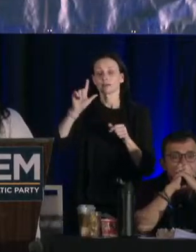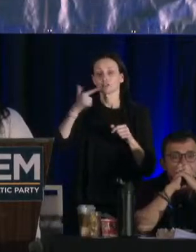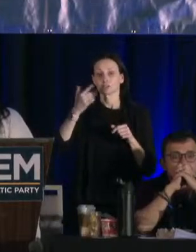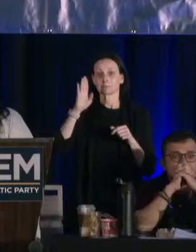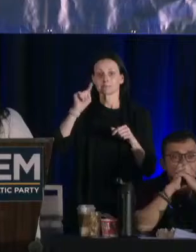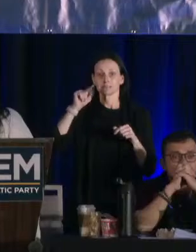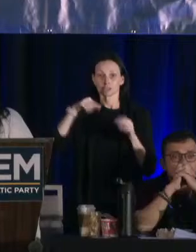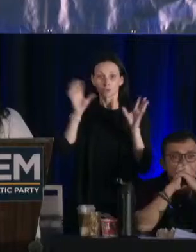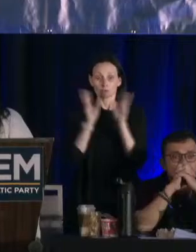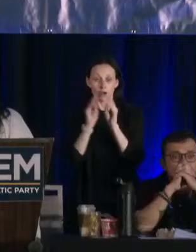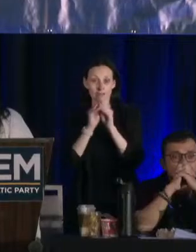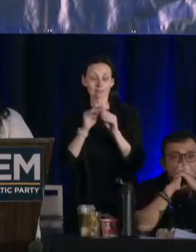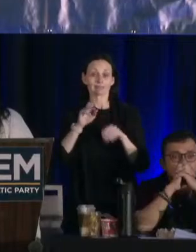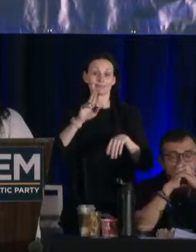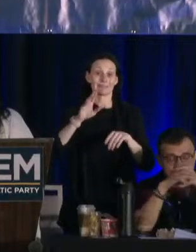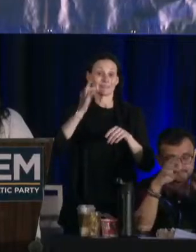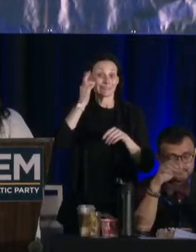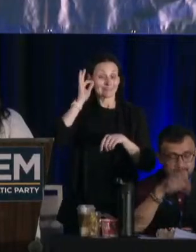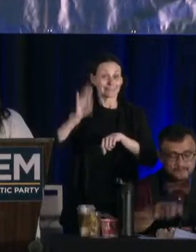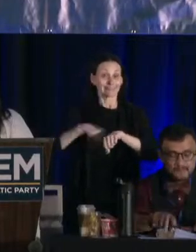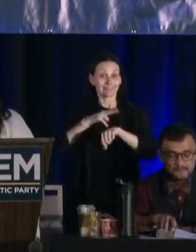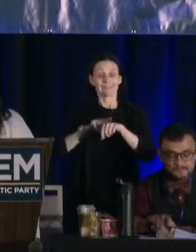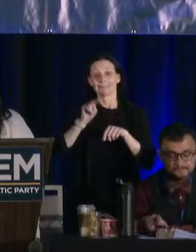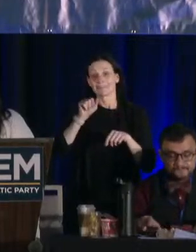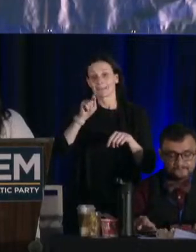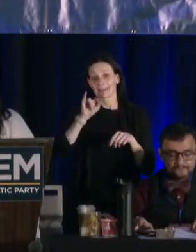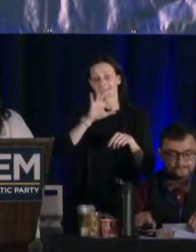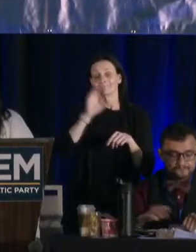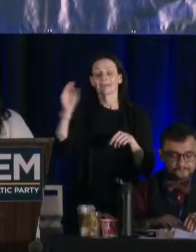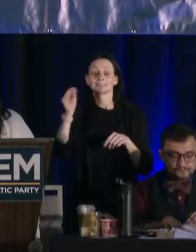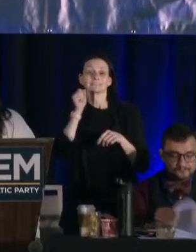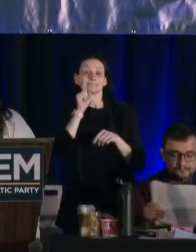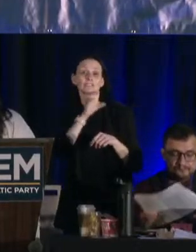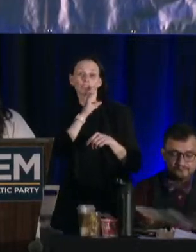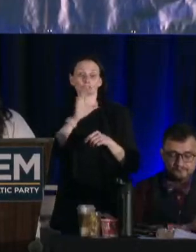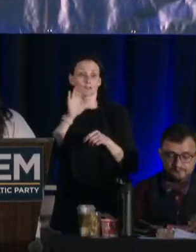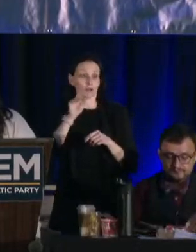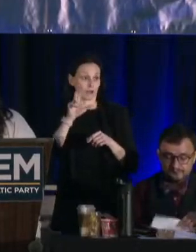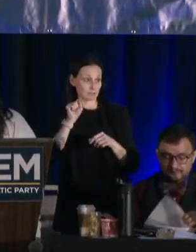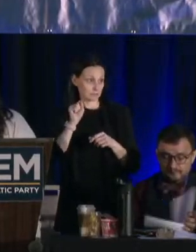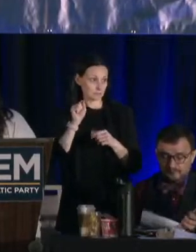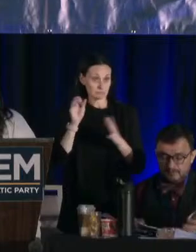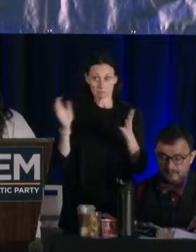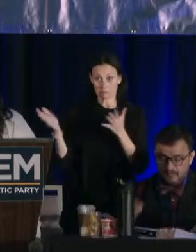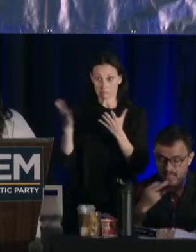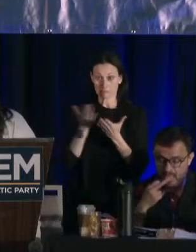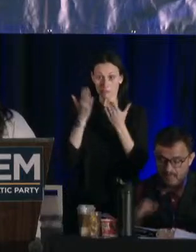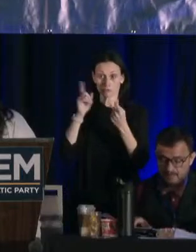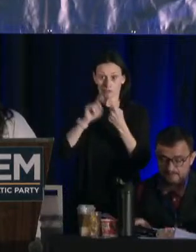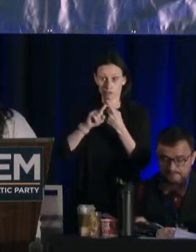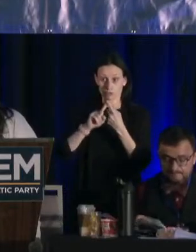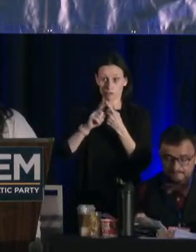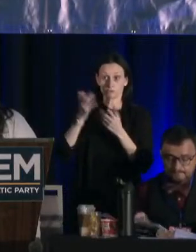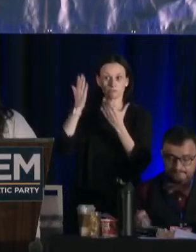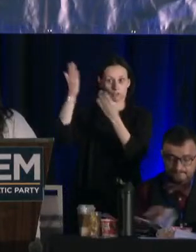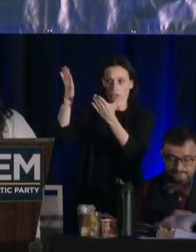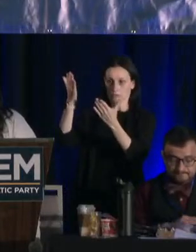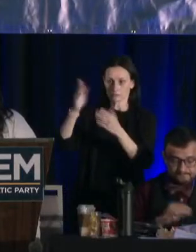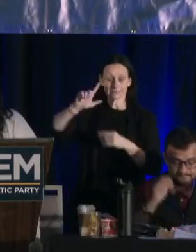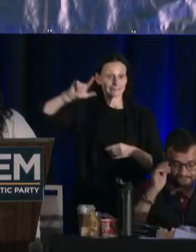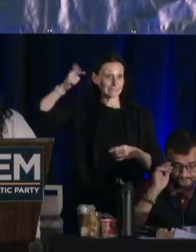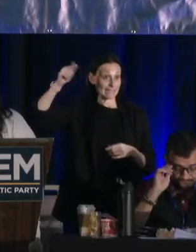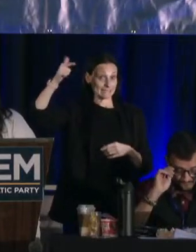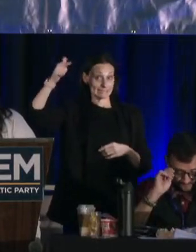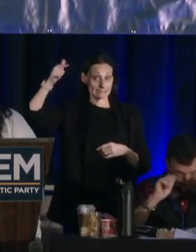LGBTQ caucus, Native and senior caucuses. Do I have a motion to accept?